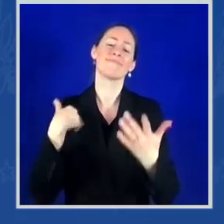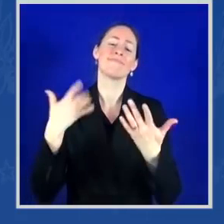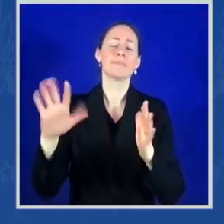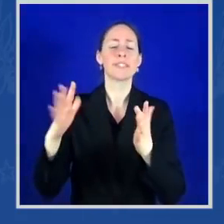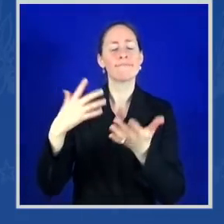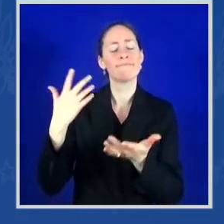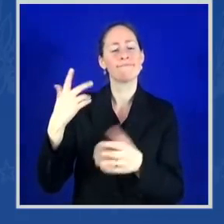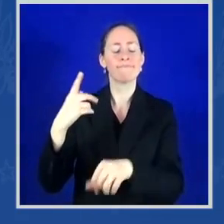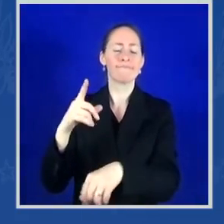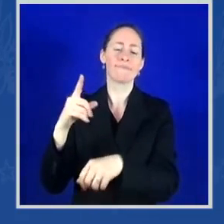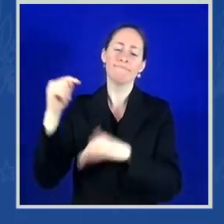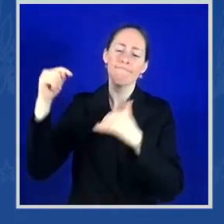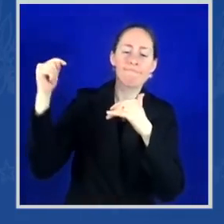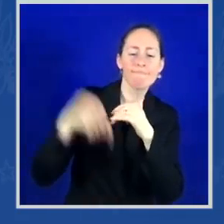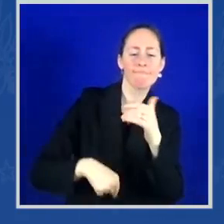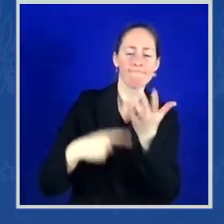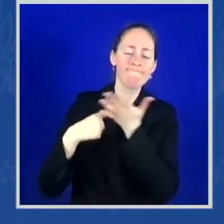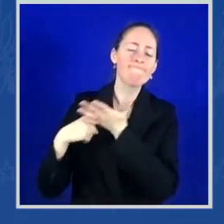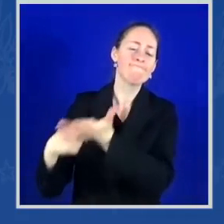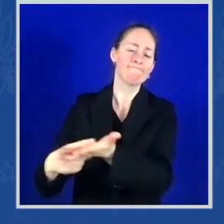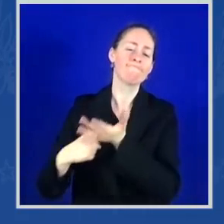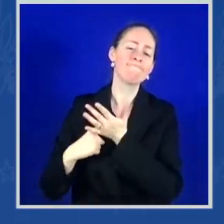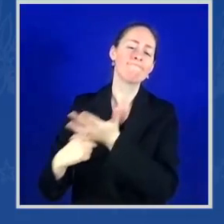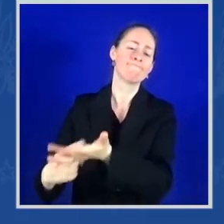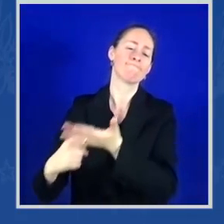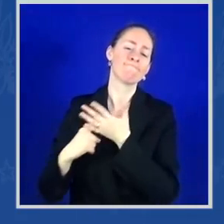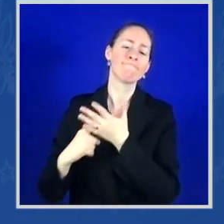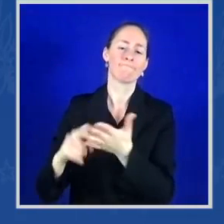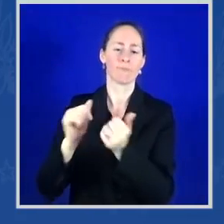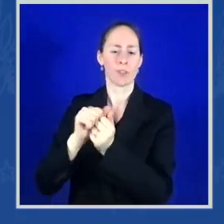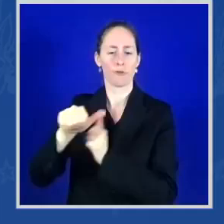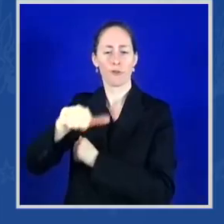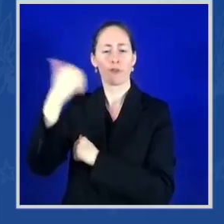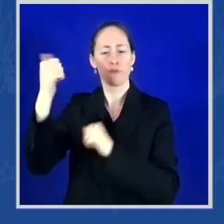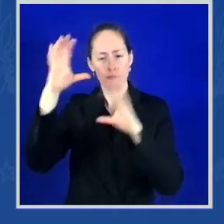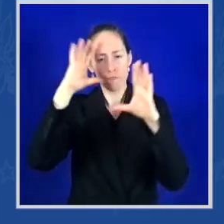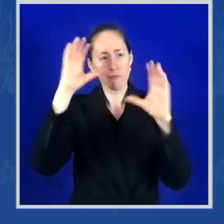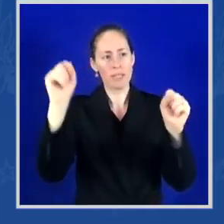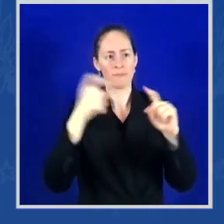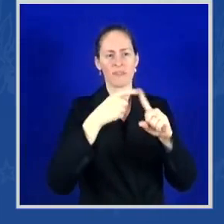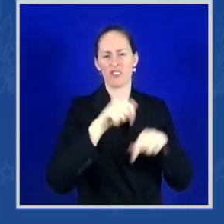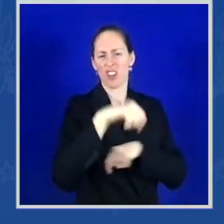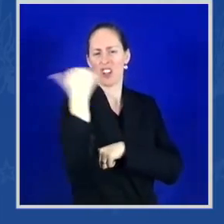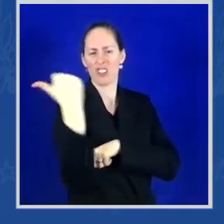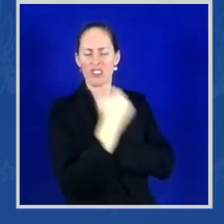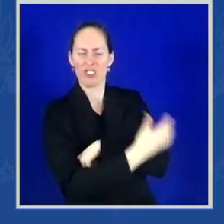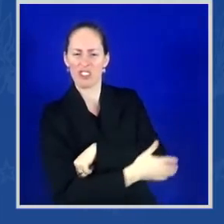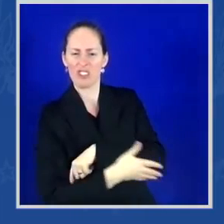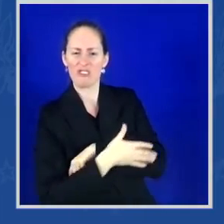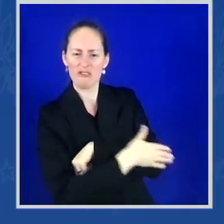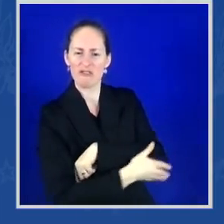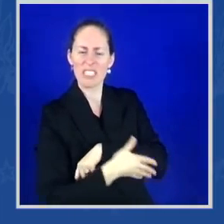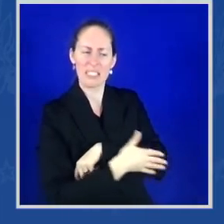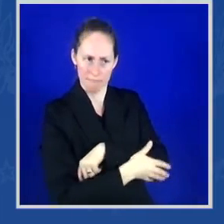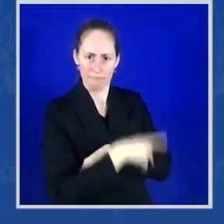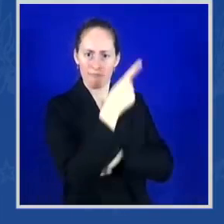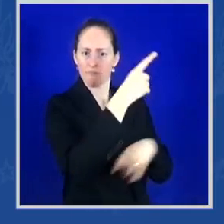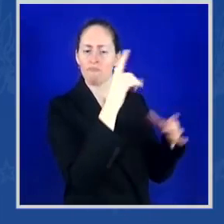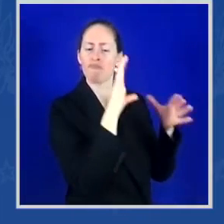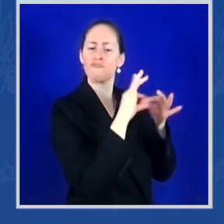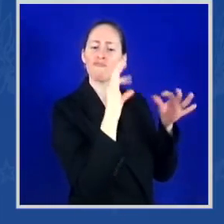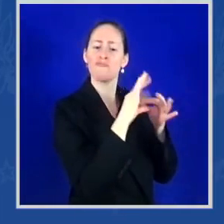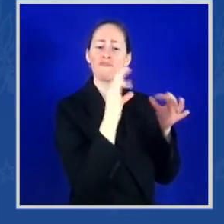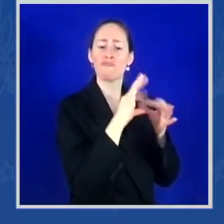President Xi, making it clear to him that we could do nothing but speak out for human rights around the world,